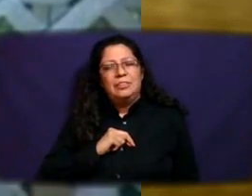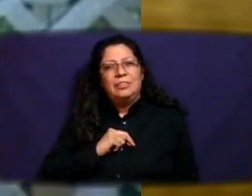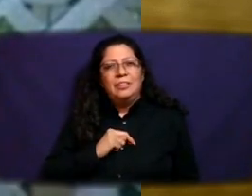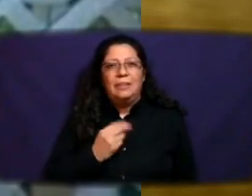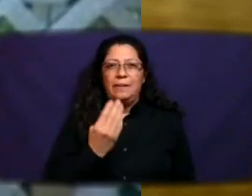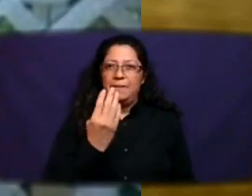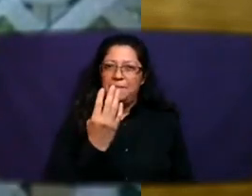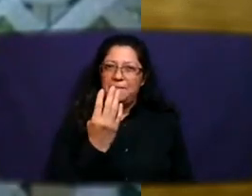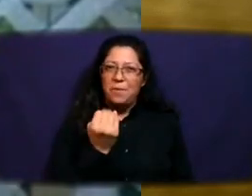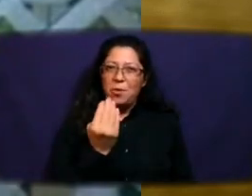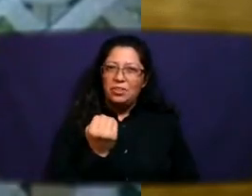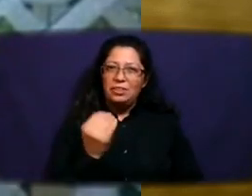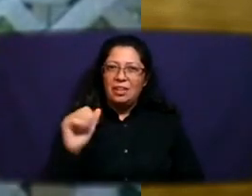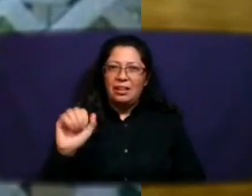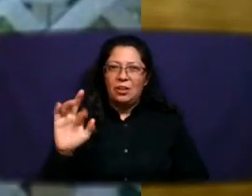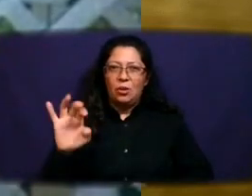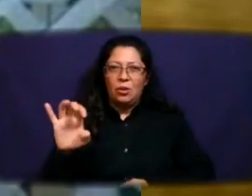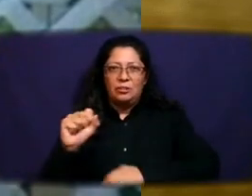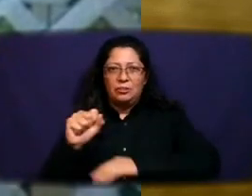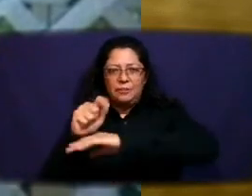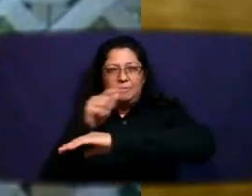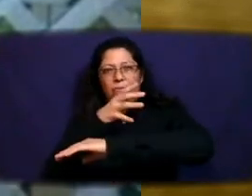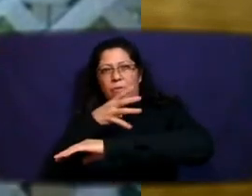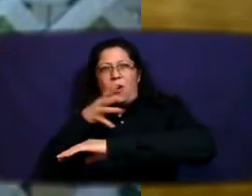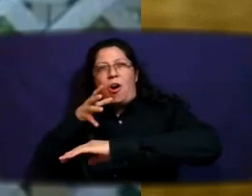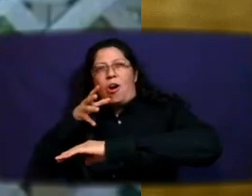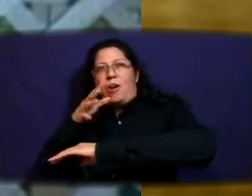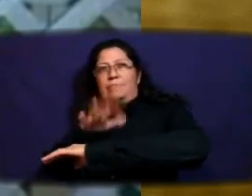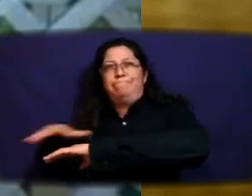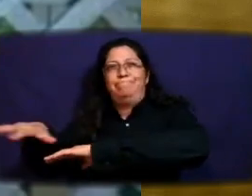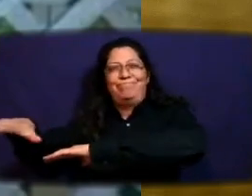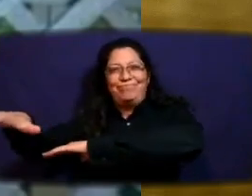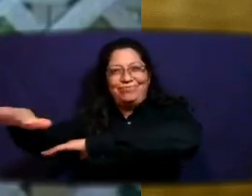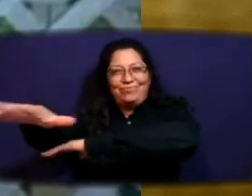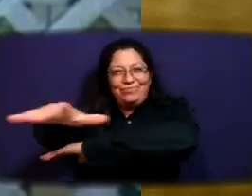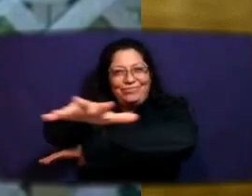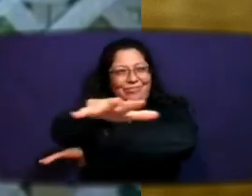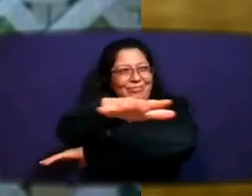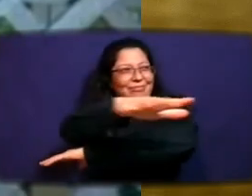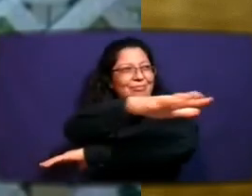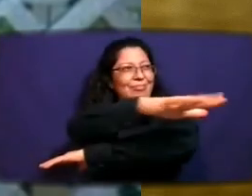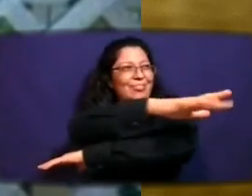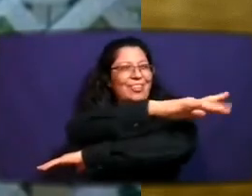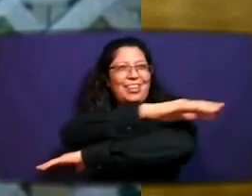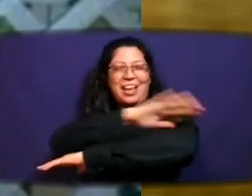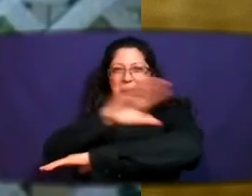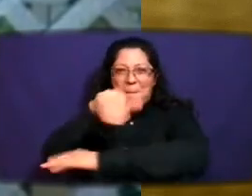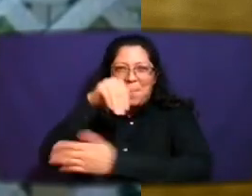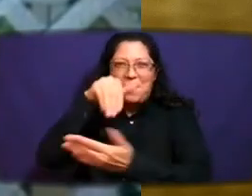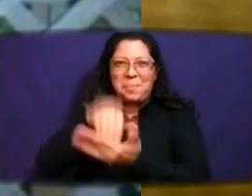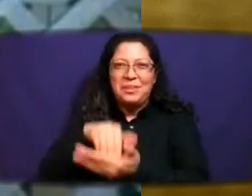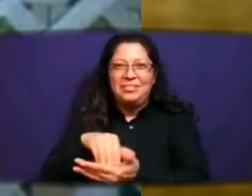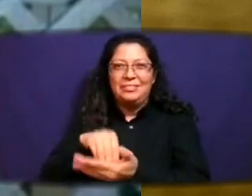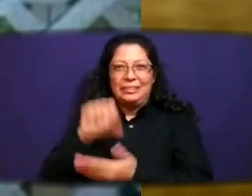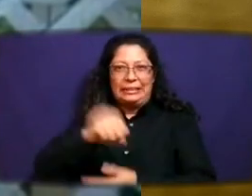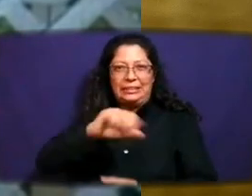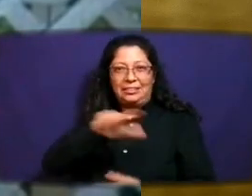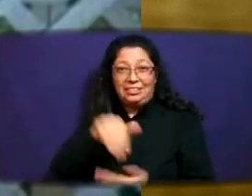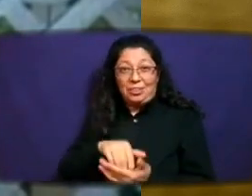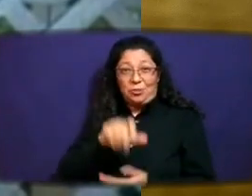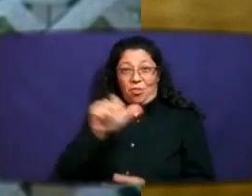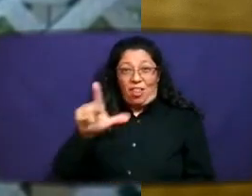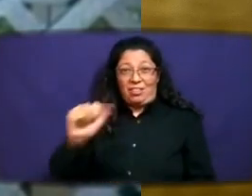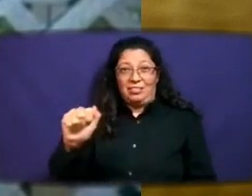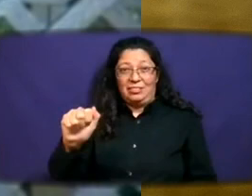14 acres of farmland in the middle of South Central Los Angeles after